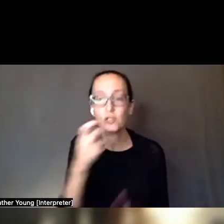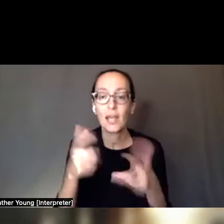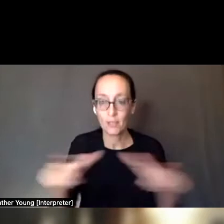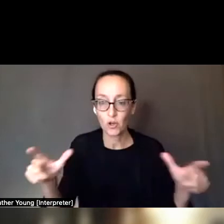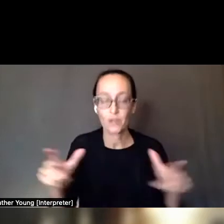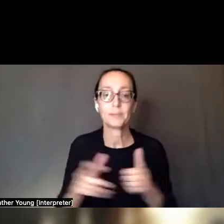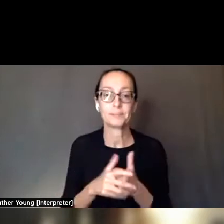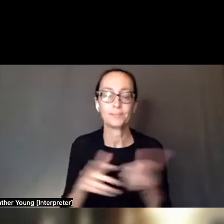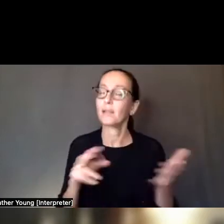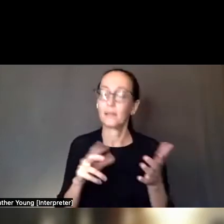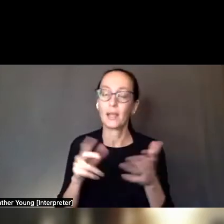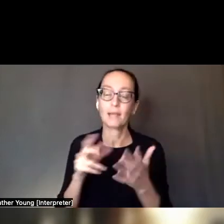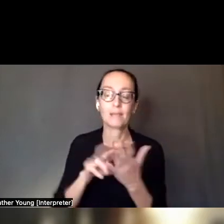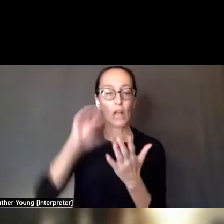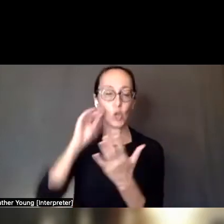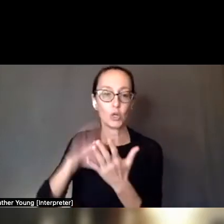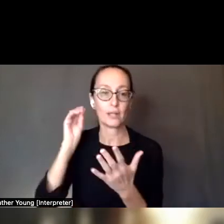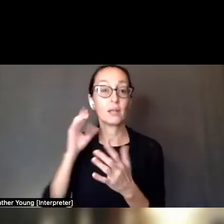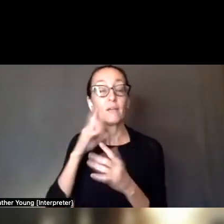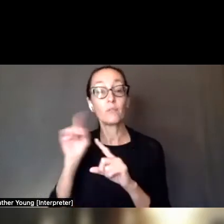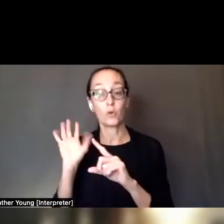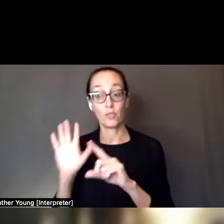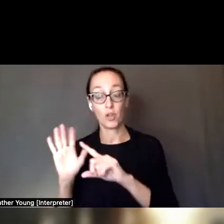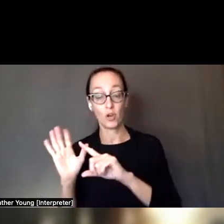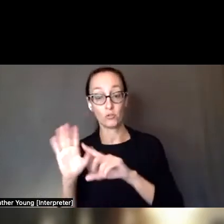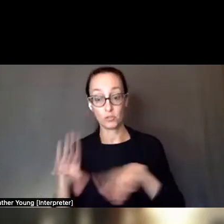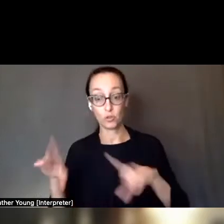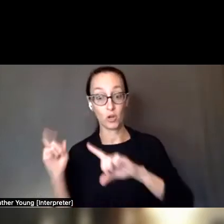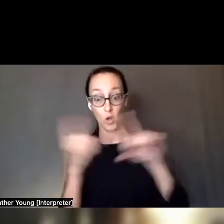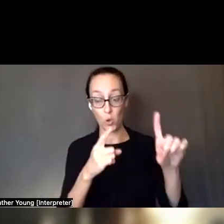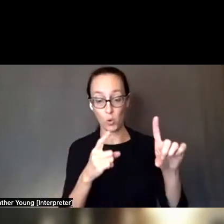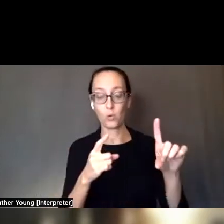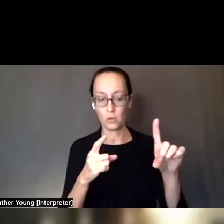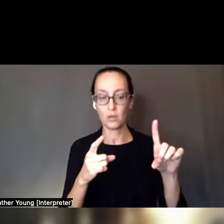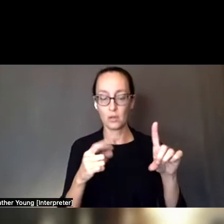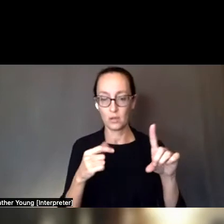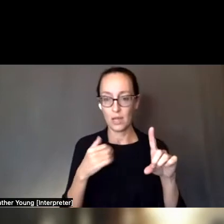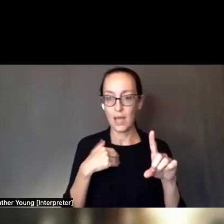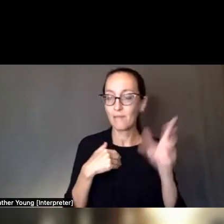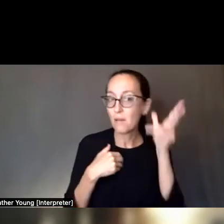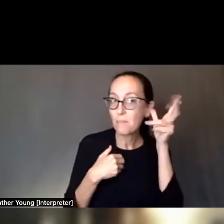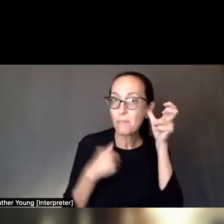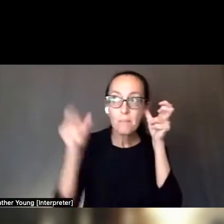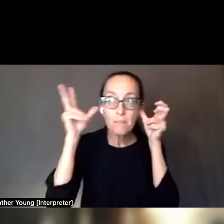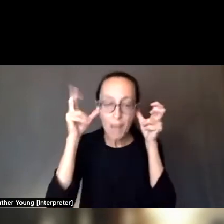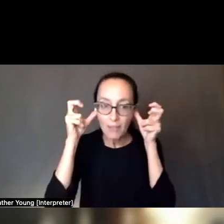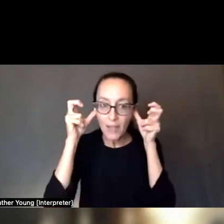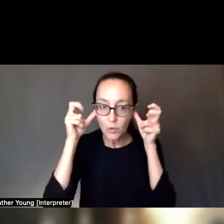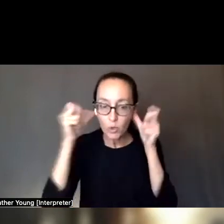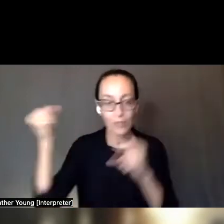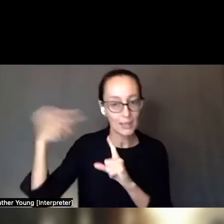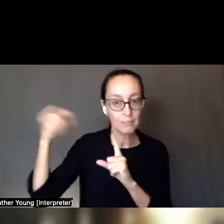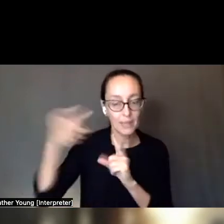of a cochlear implant in these children is to provide bilateral input to encourage the development of binaural